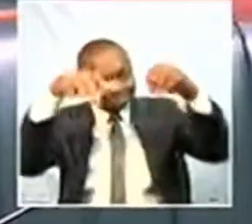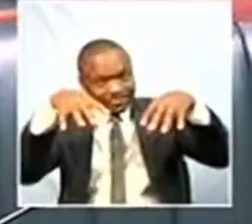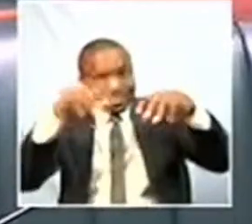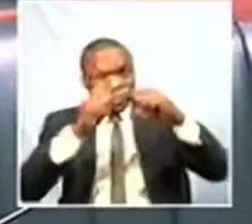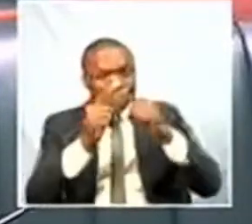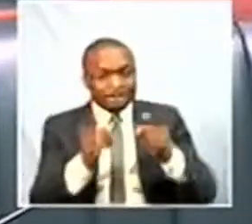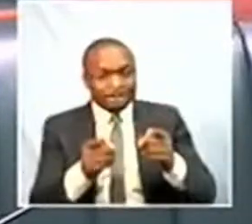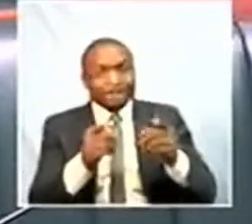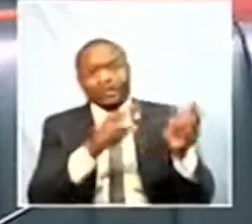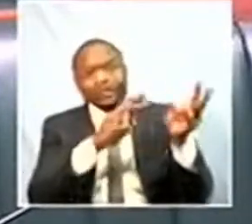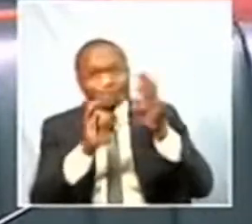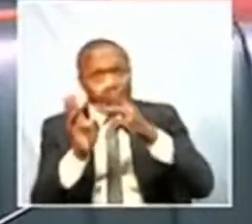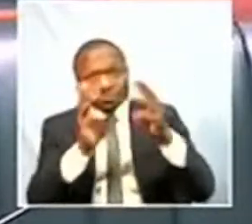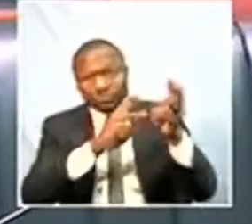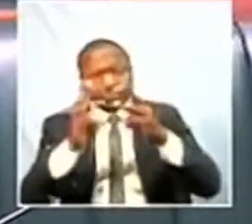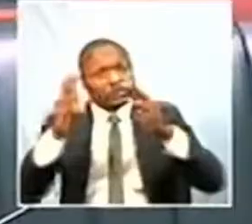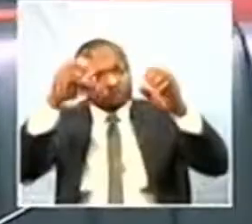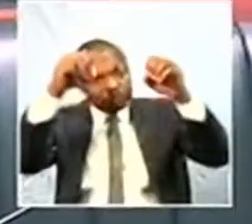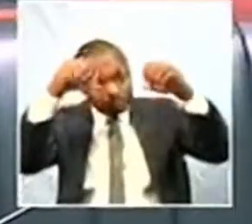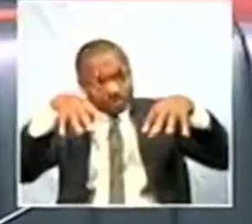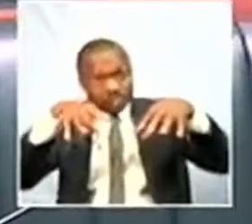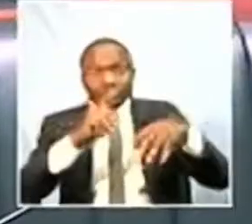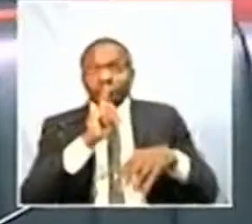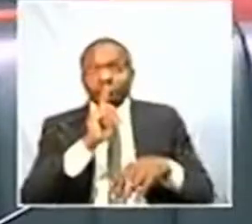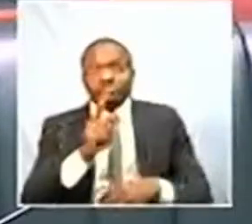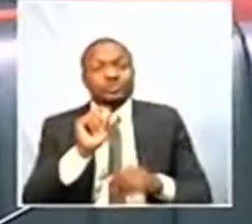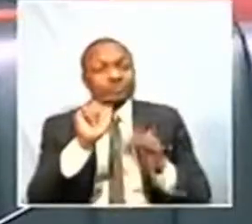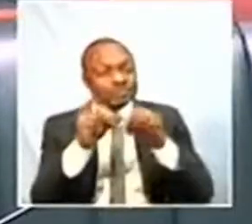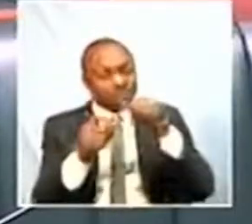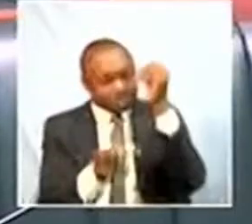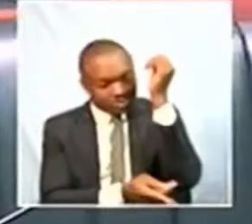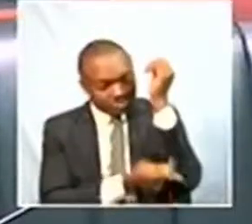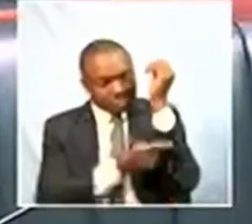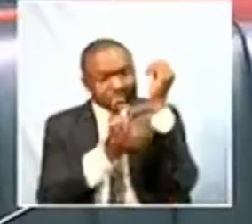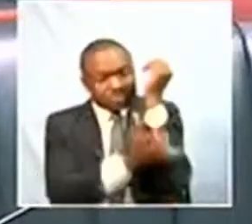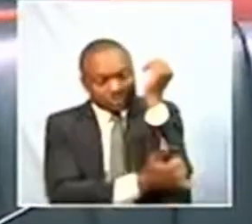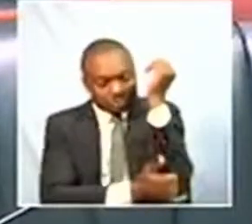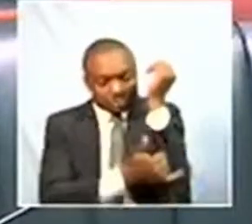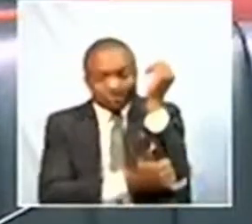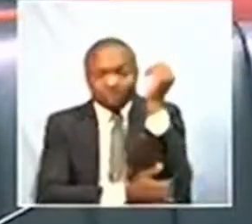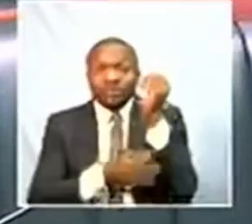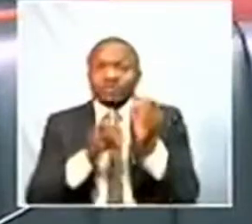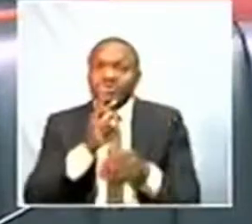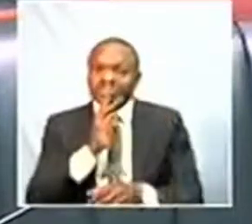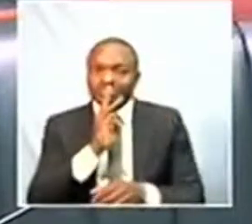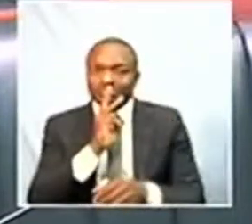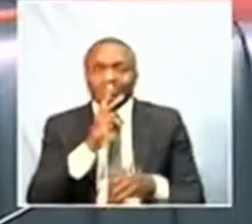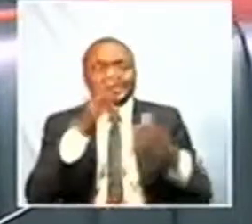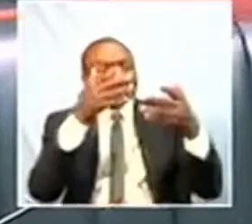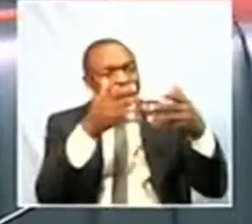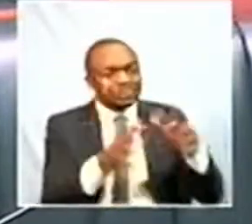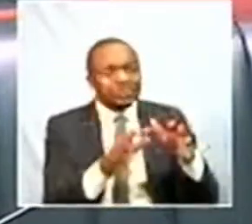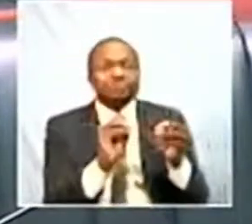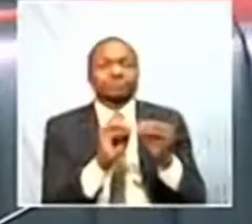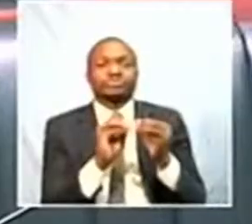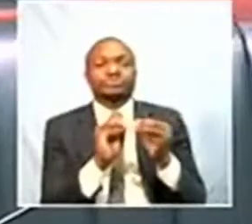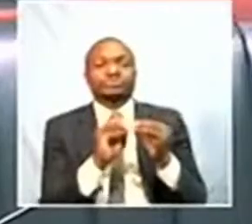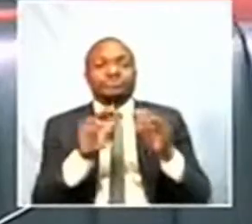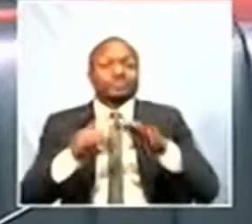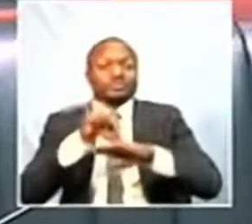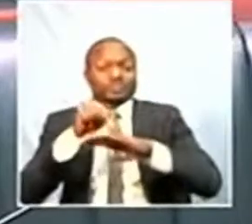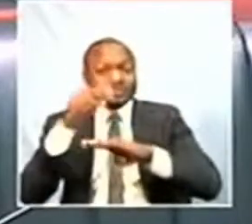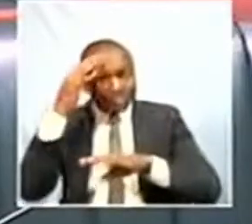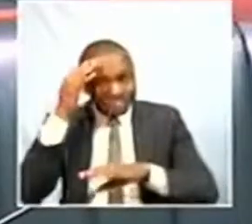electricity, but wind electricity, Madam Speaker, surely we can develop as a country. Madam Speaker, water has been wasted very much in our nation.